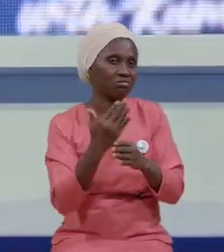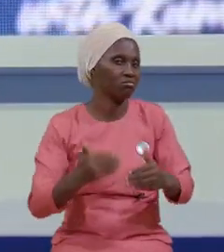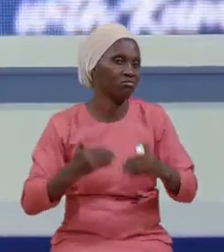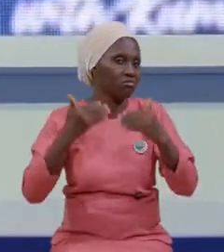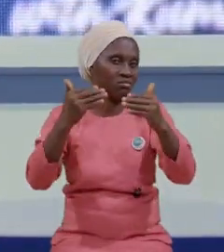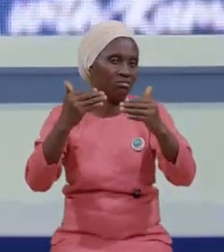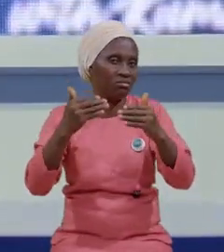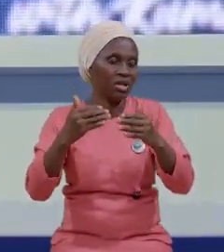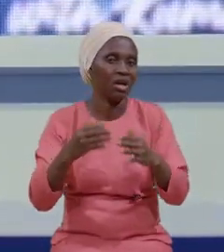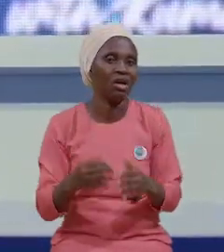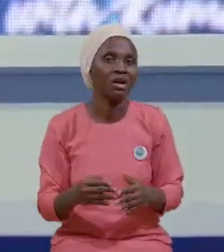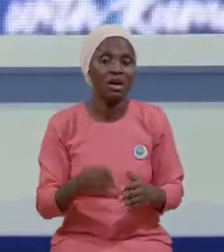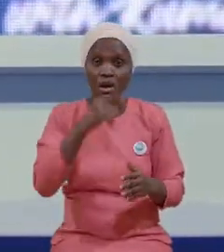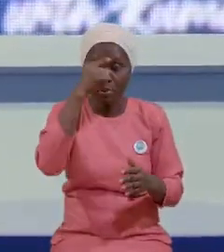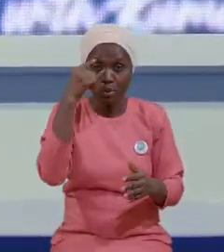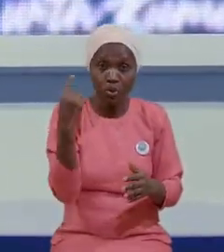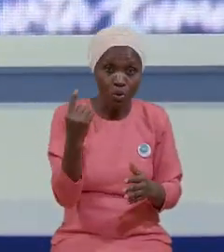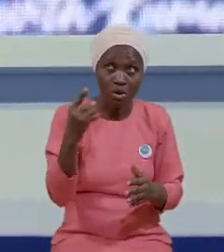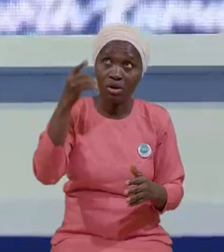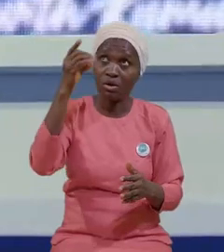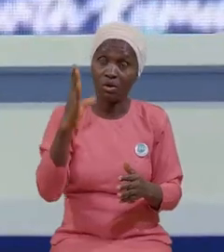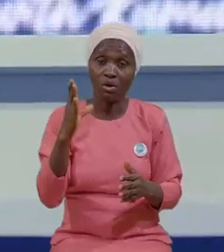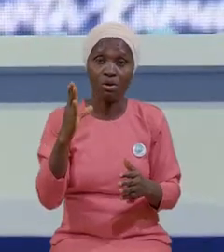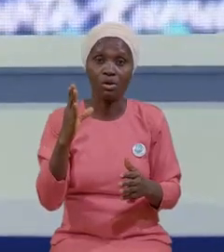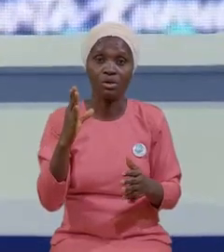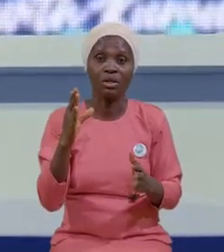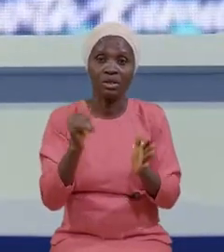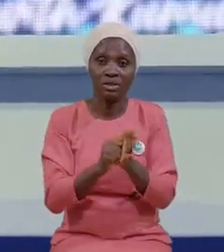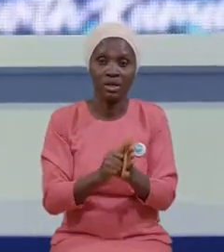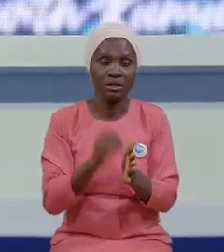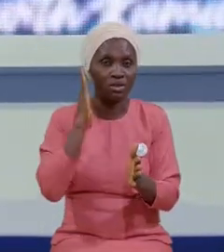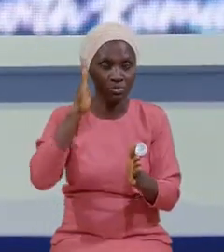Because it is only God that promotes us,